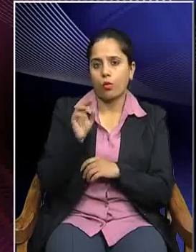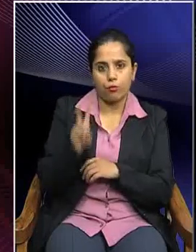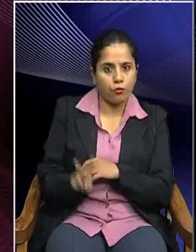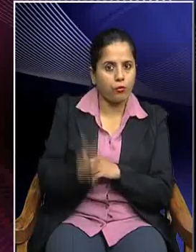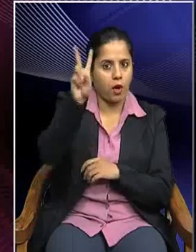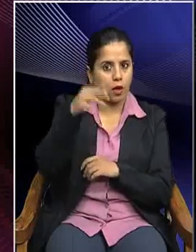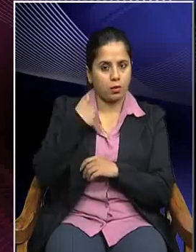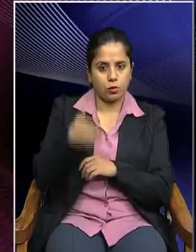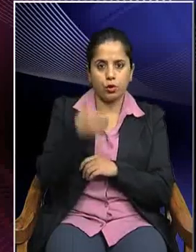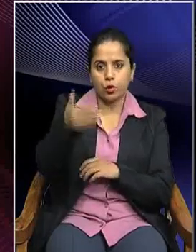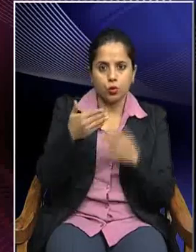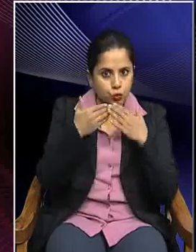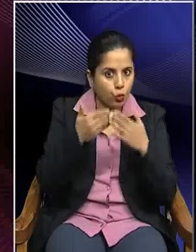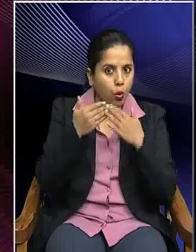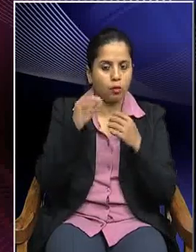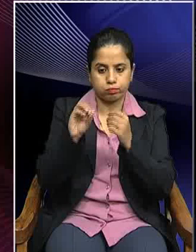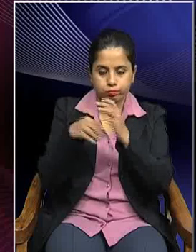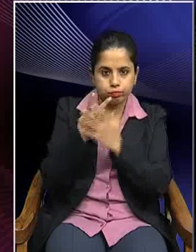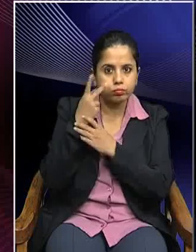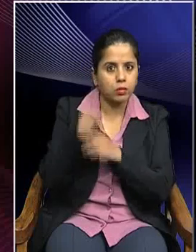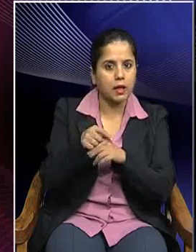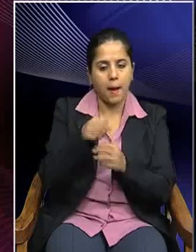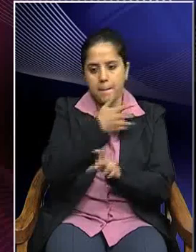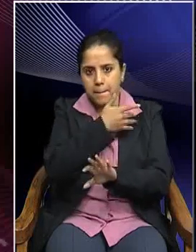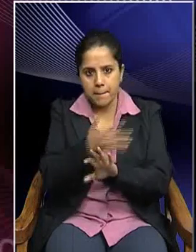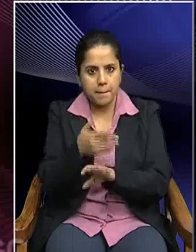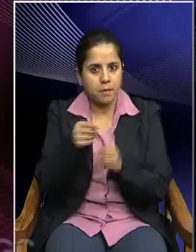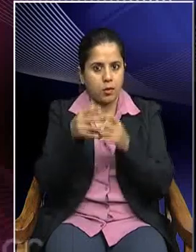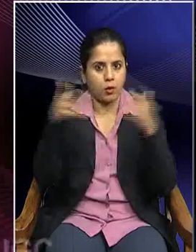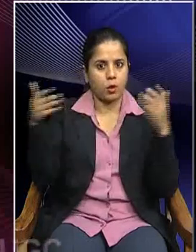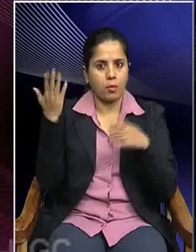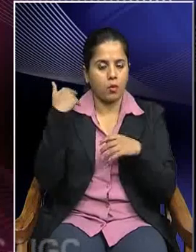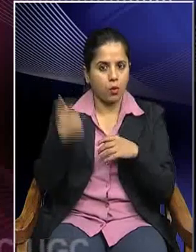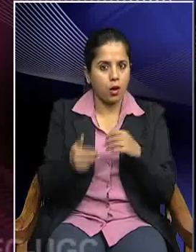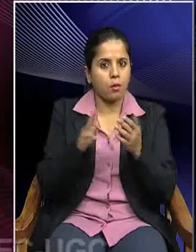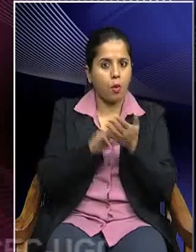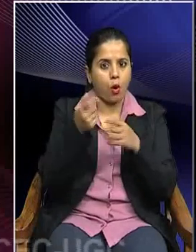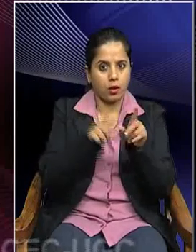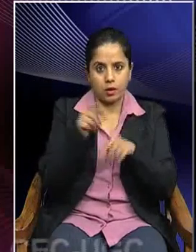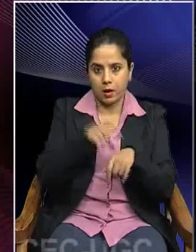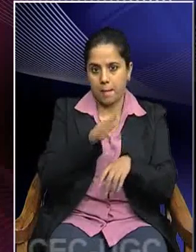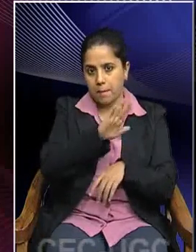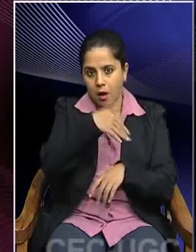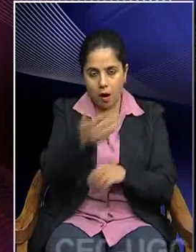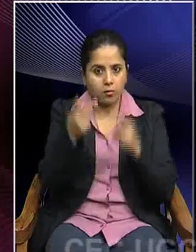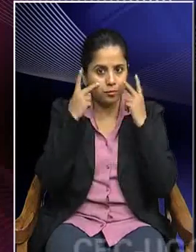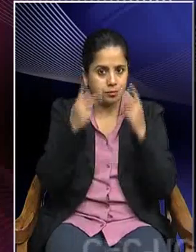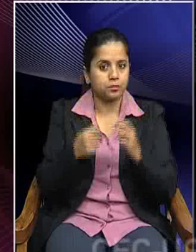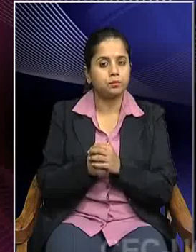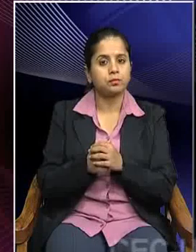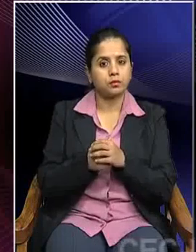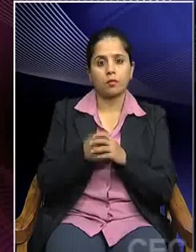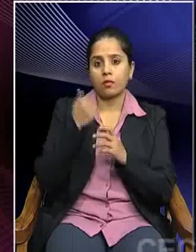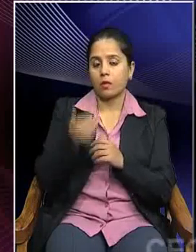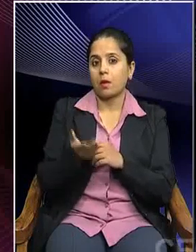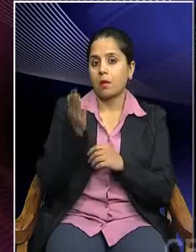way this school evolved over a period of time in the post-Mauryan period. So,